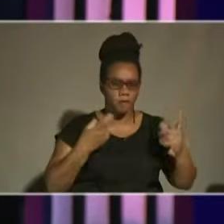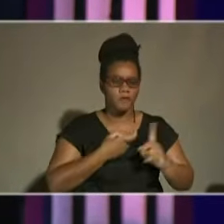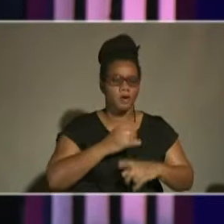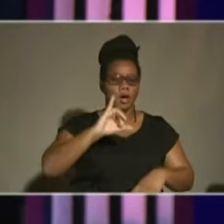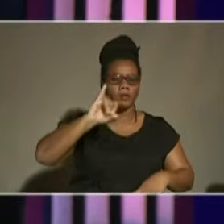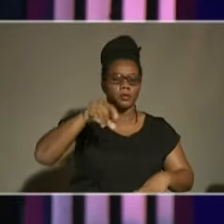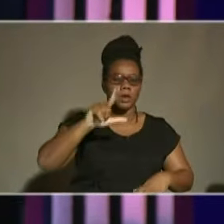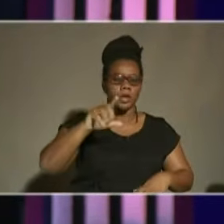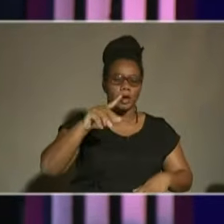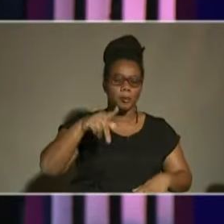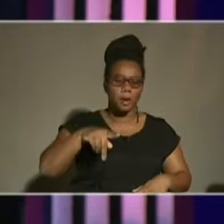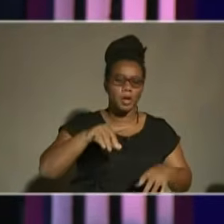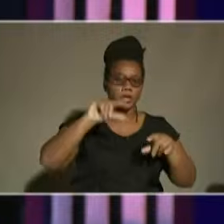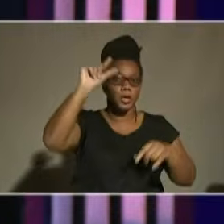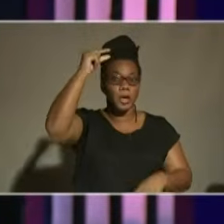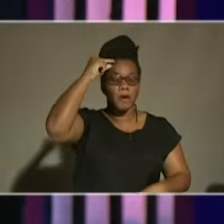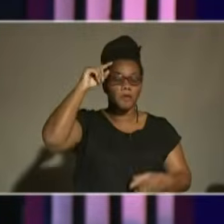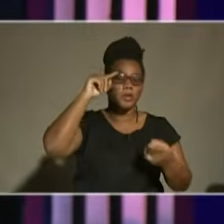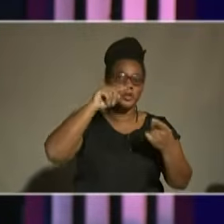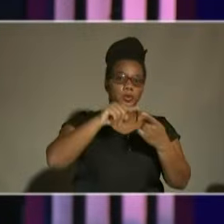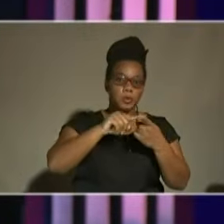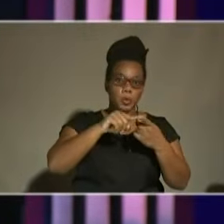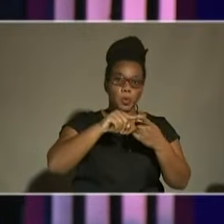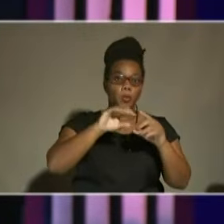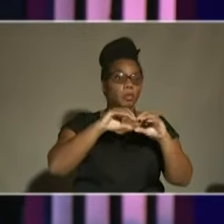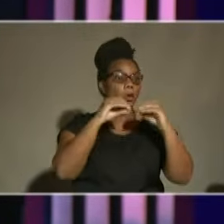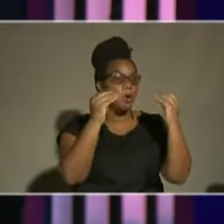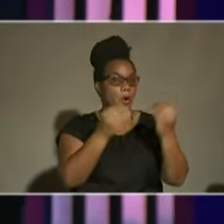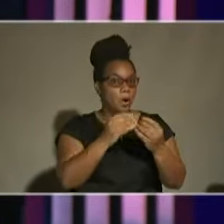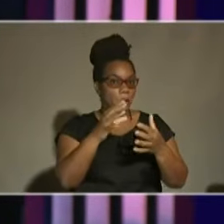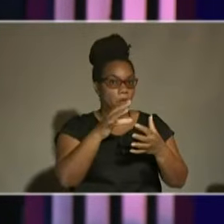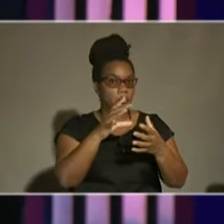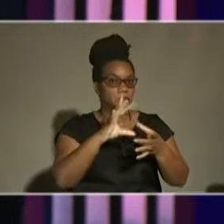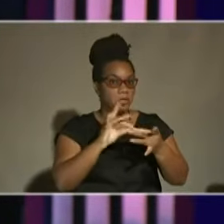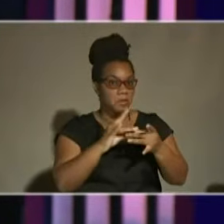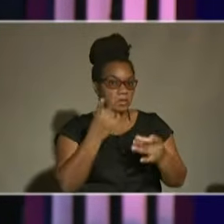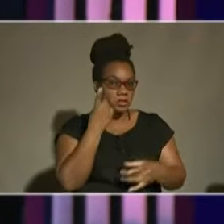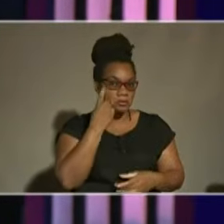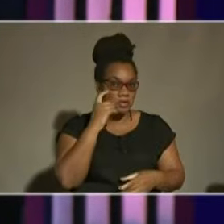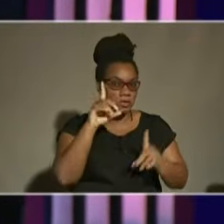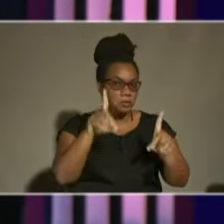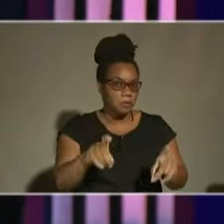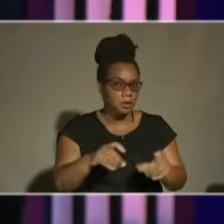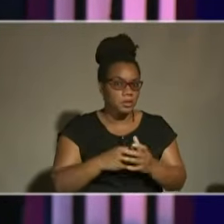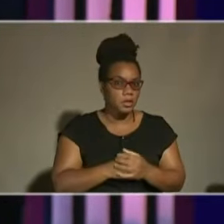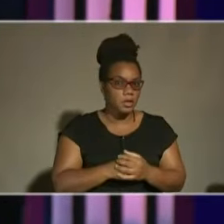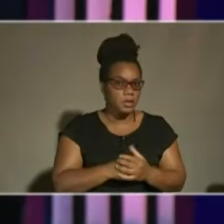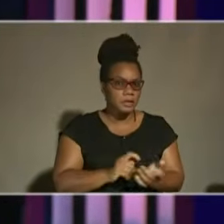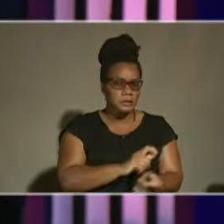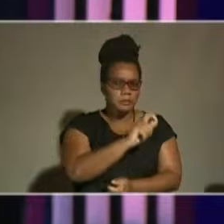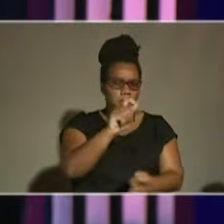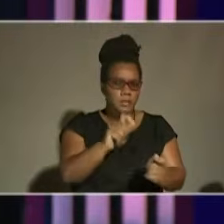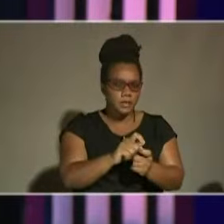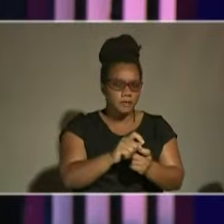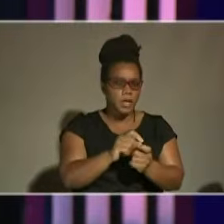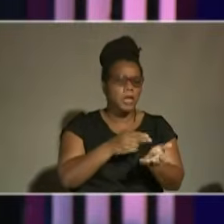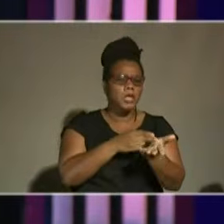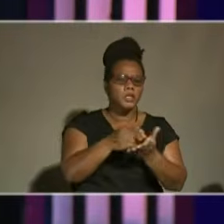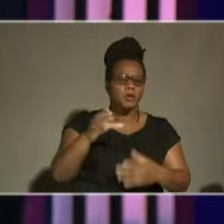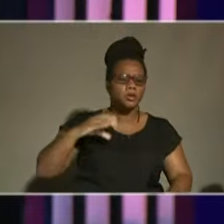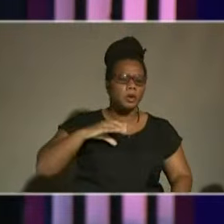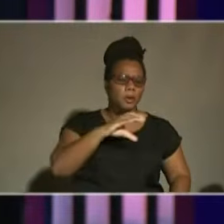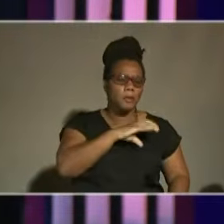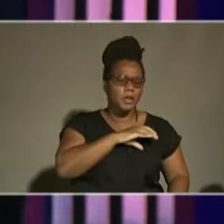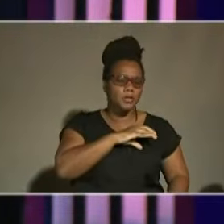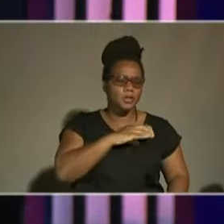Party government towards the institutions mentioned in the question, in particular the Integrity Commission,